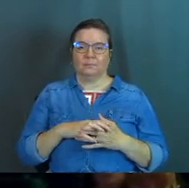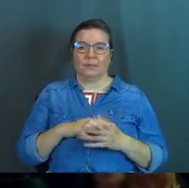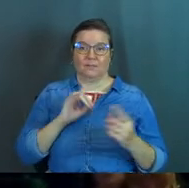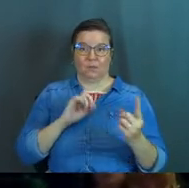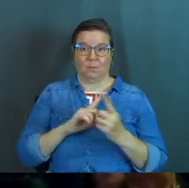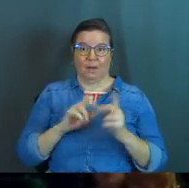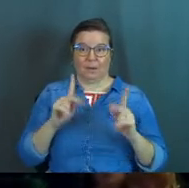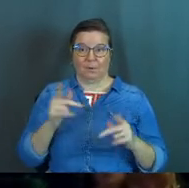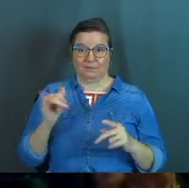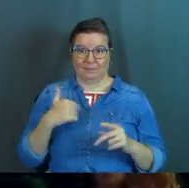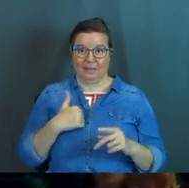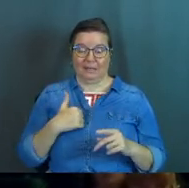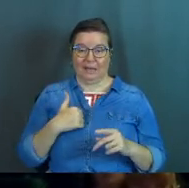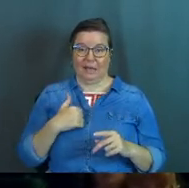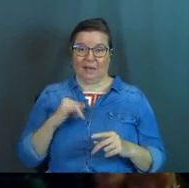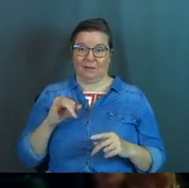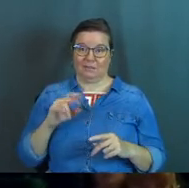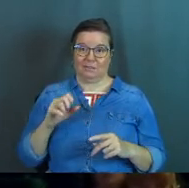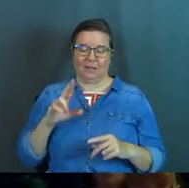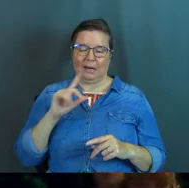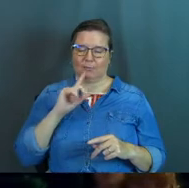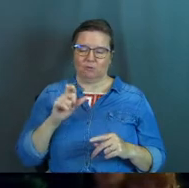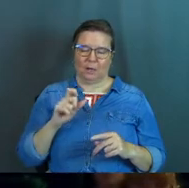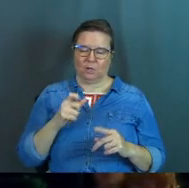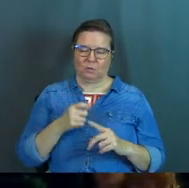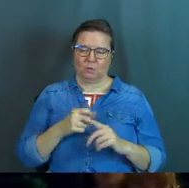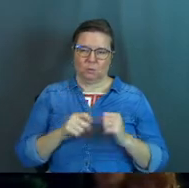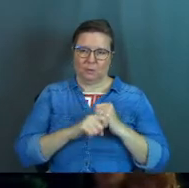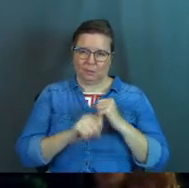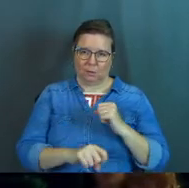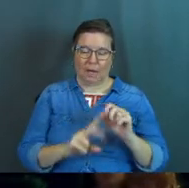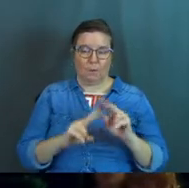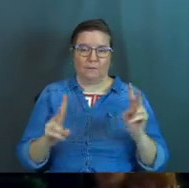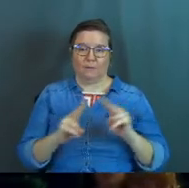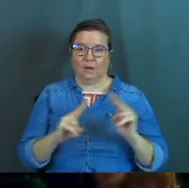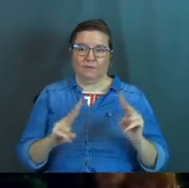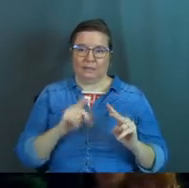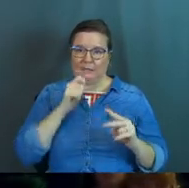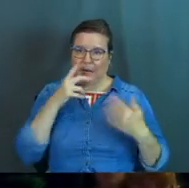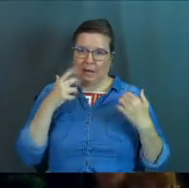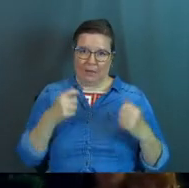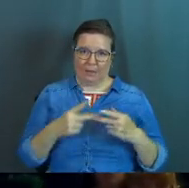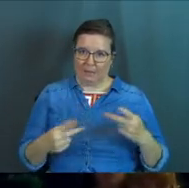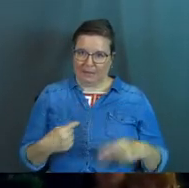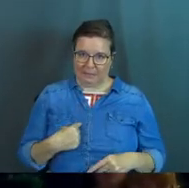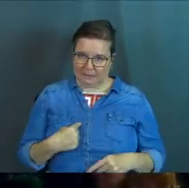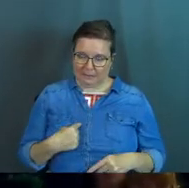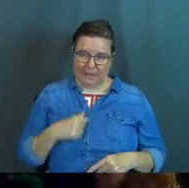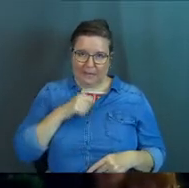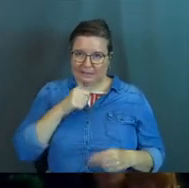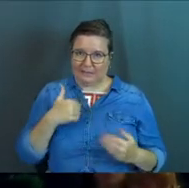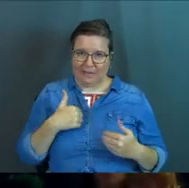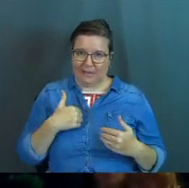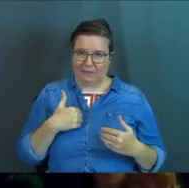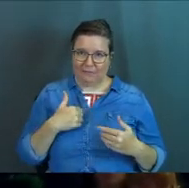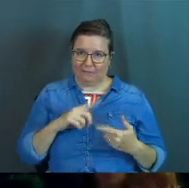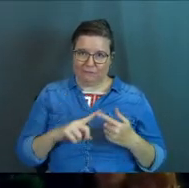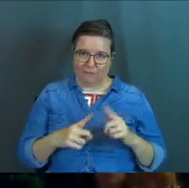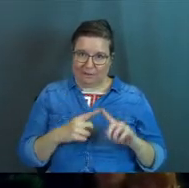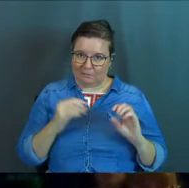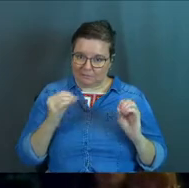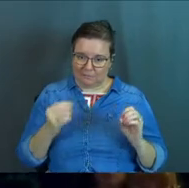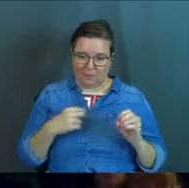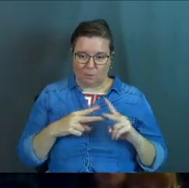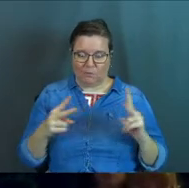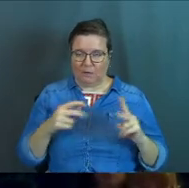met a person as insecure as I was, and I'm not trying to embellish. I was just very, very unhealthy place, and I did not have much in the way of